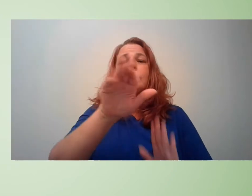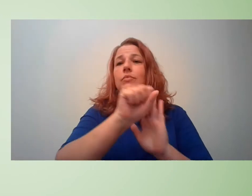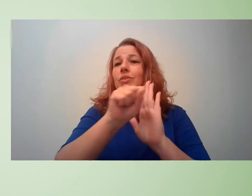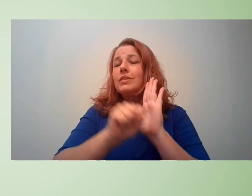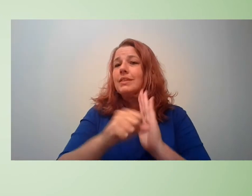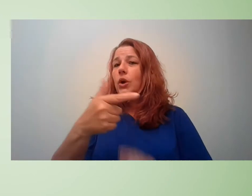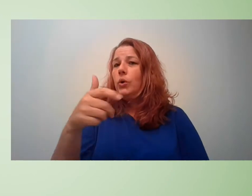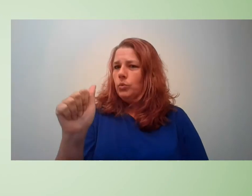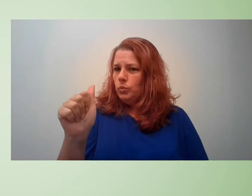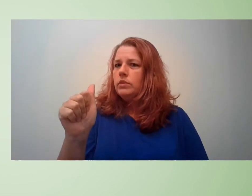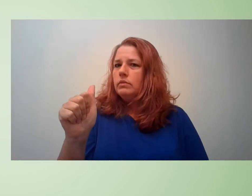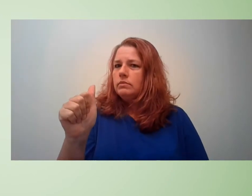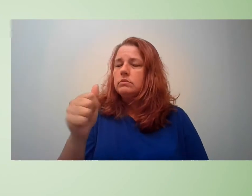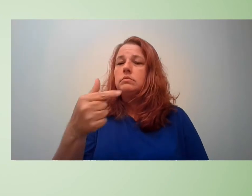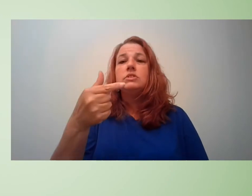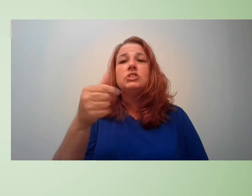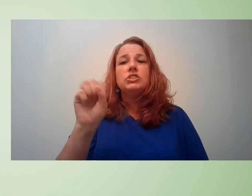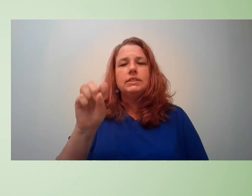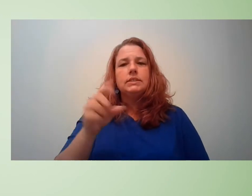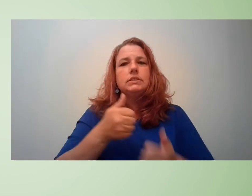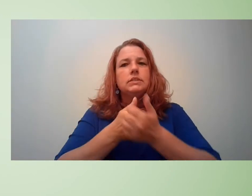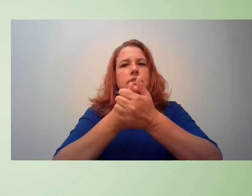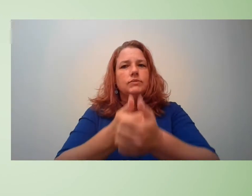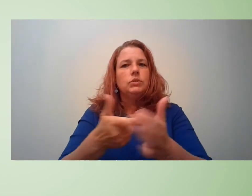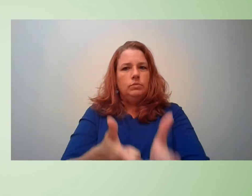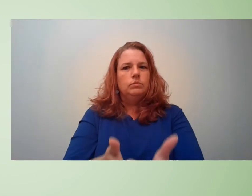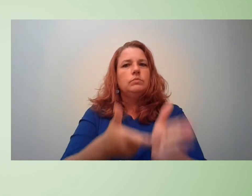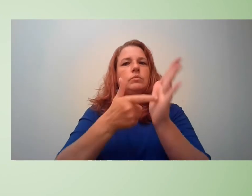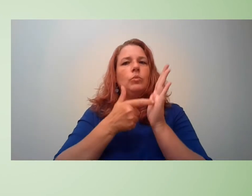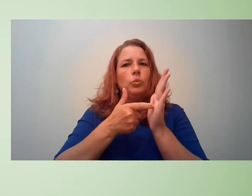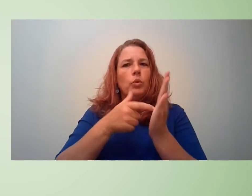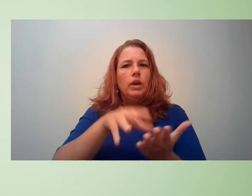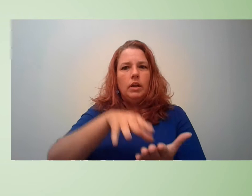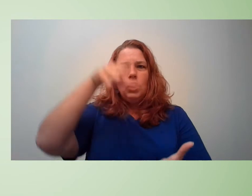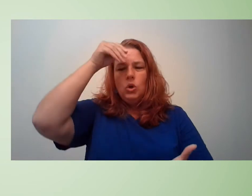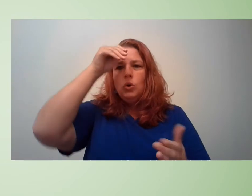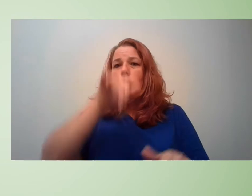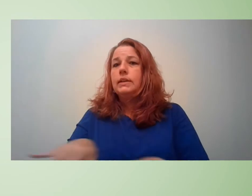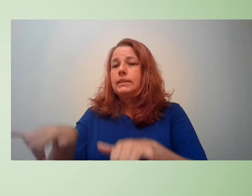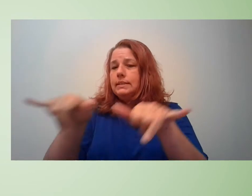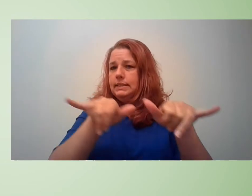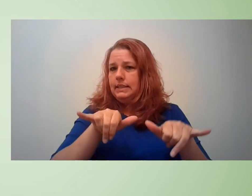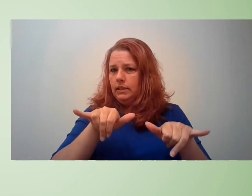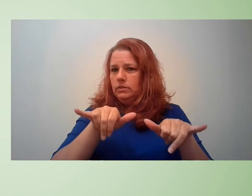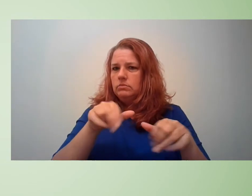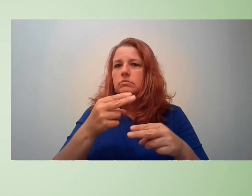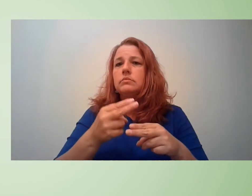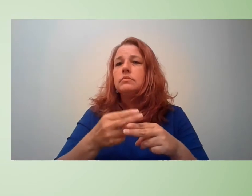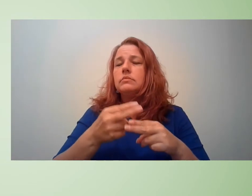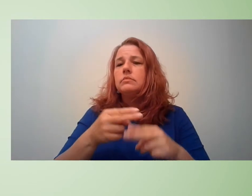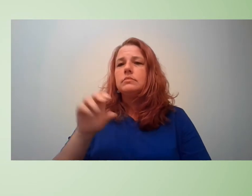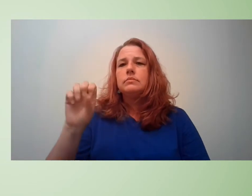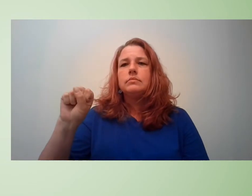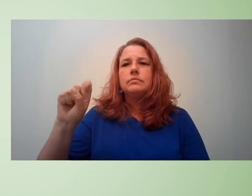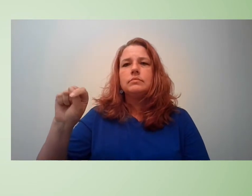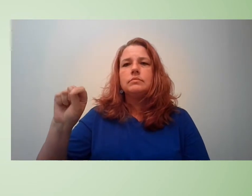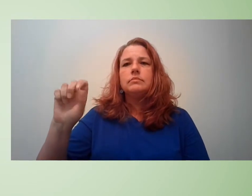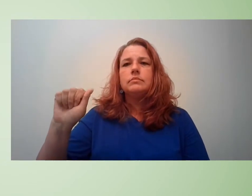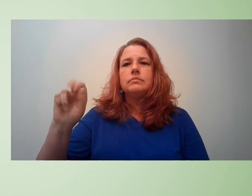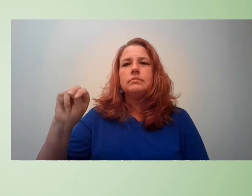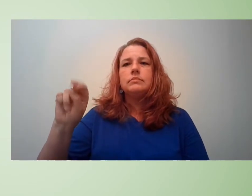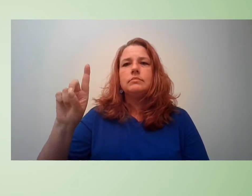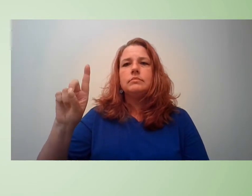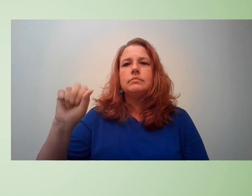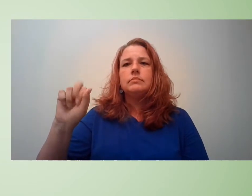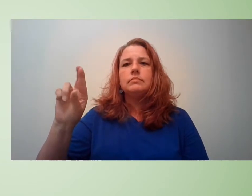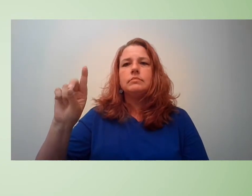learning standards. GSD also uses programs designed for deaf students, such as the Fairview Reading Program, Fingerspelling Our Way